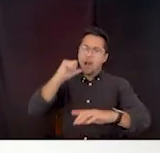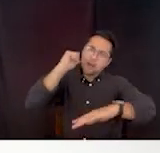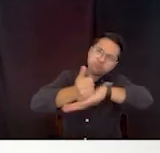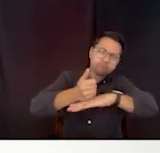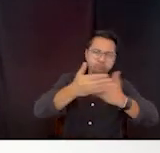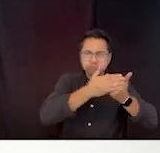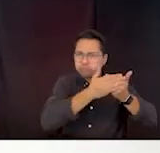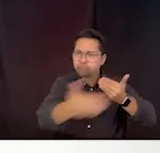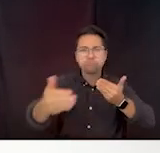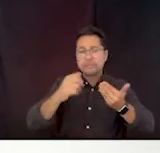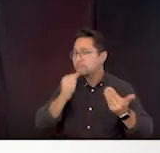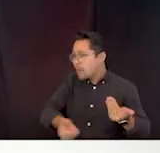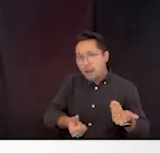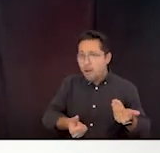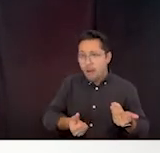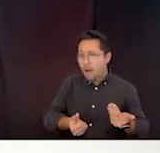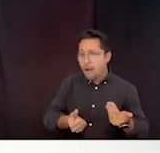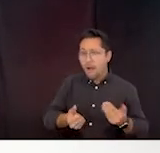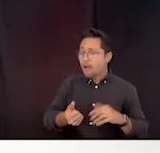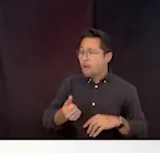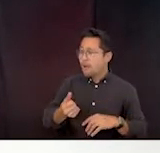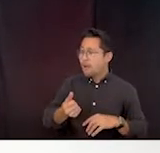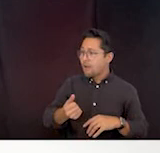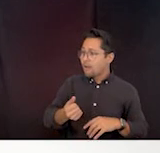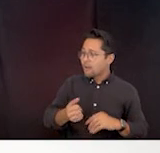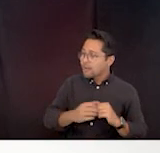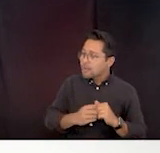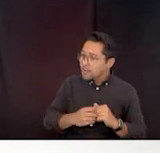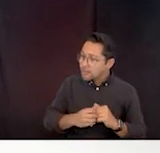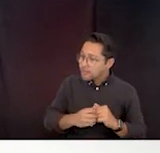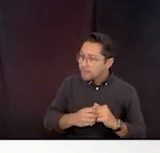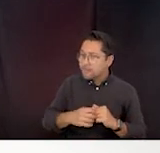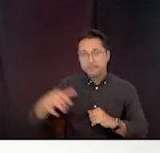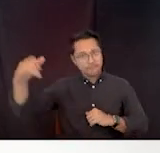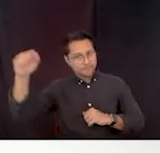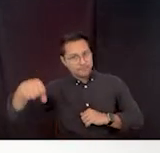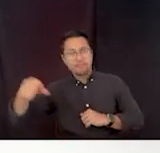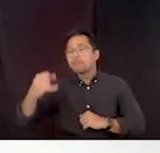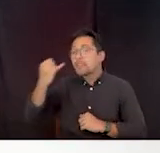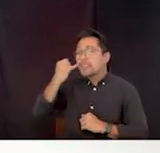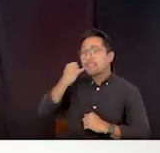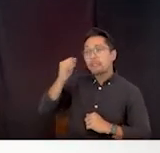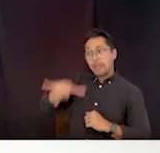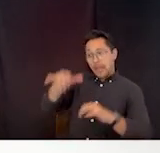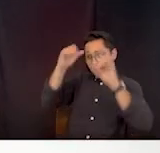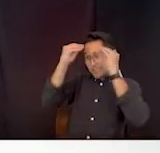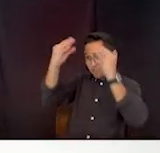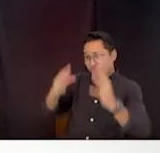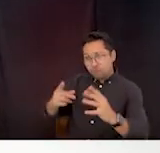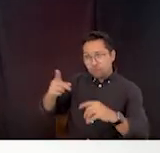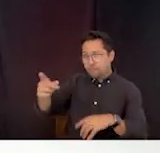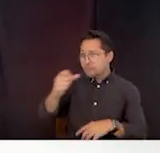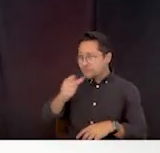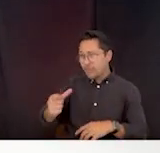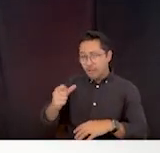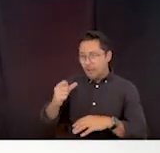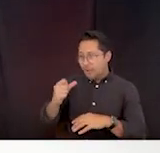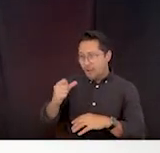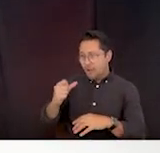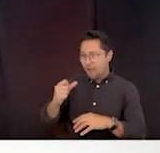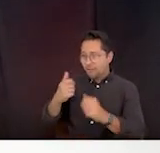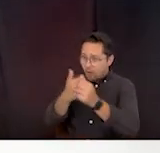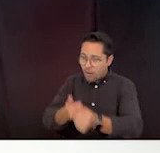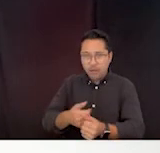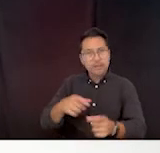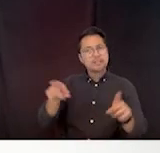when you walk out that door. Absolutely. Always know that if that teacher is not, just like with that